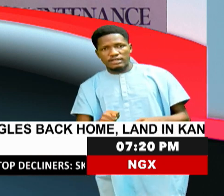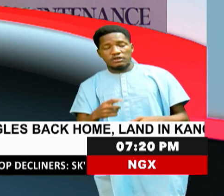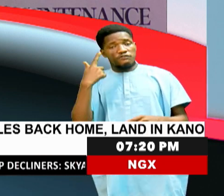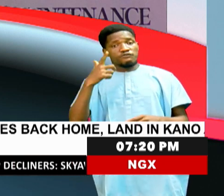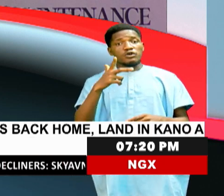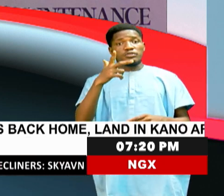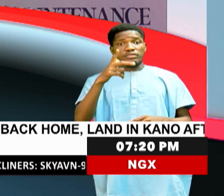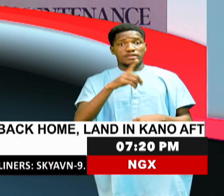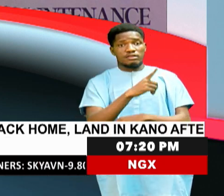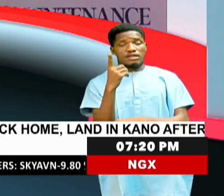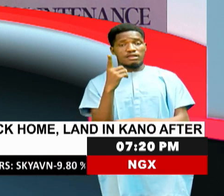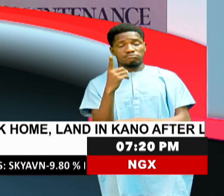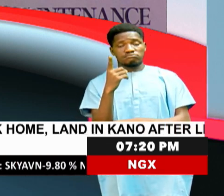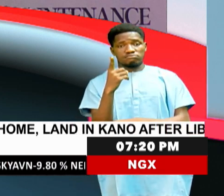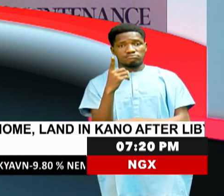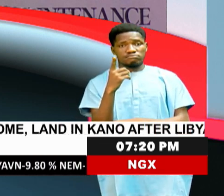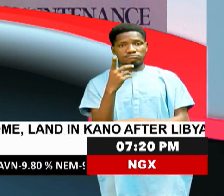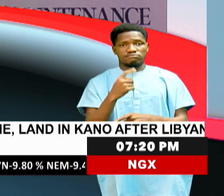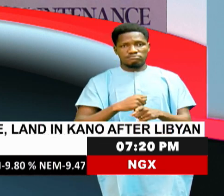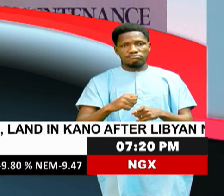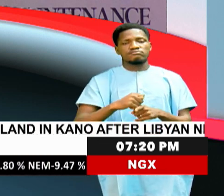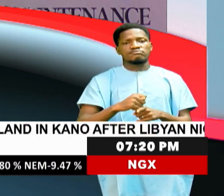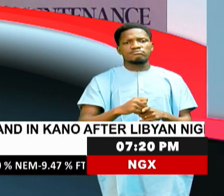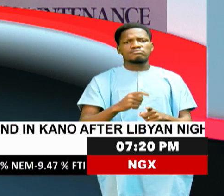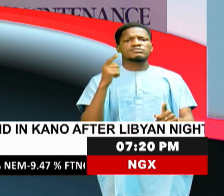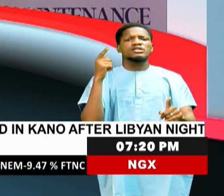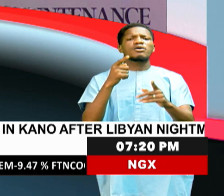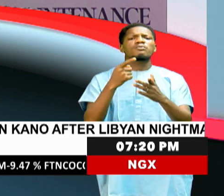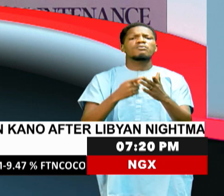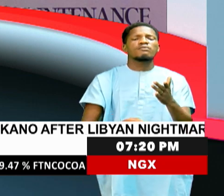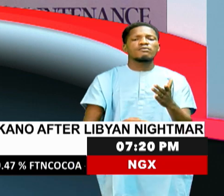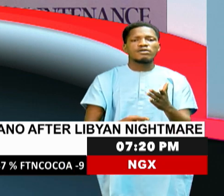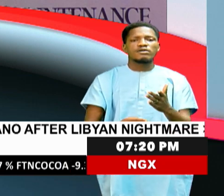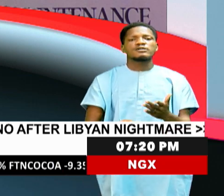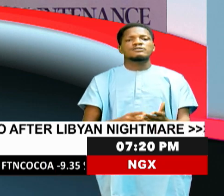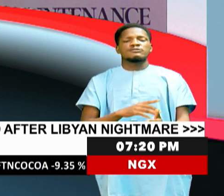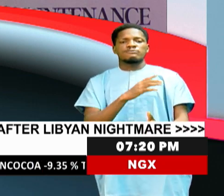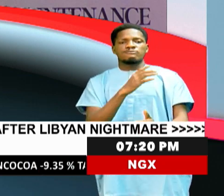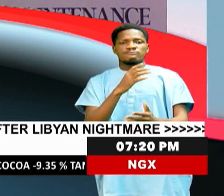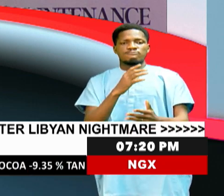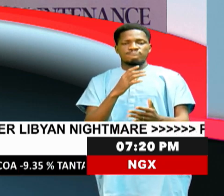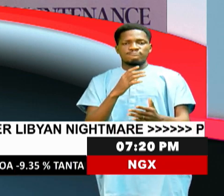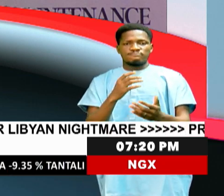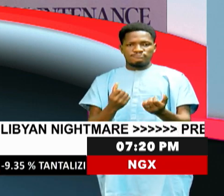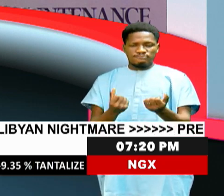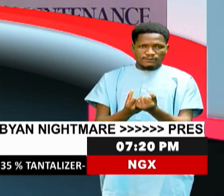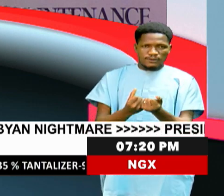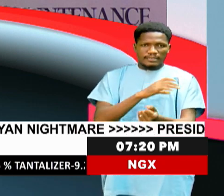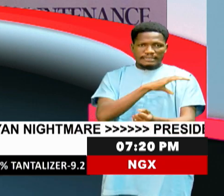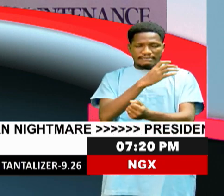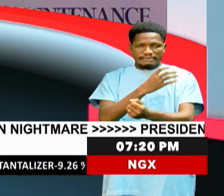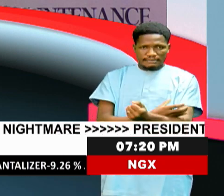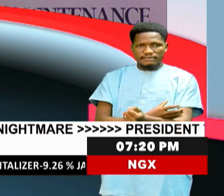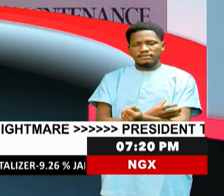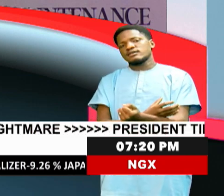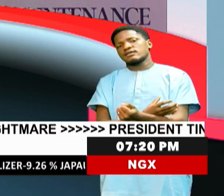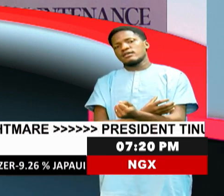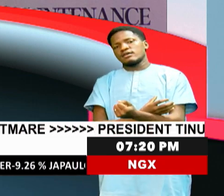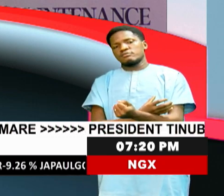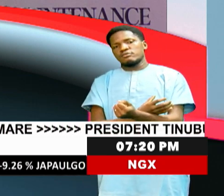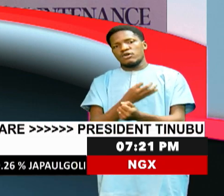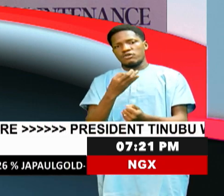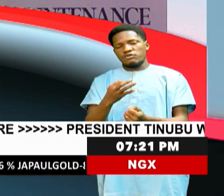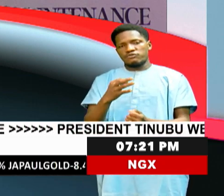Uche Ugochukwu reports, thus the aim is to strengthen the capacities of these experts across the six geopolitical zones of